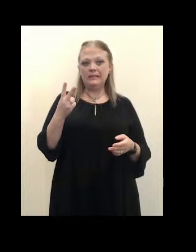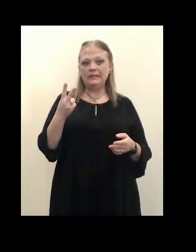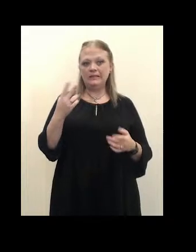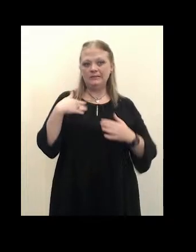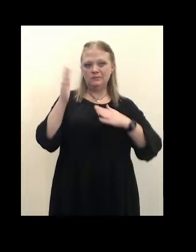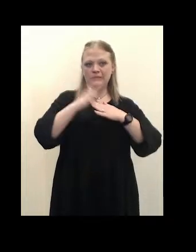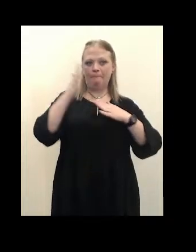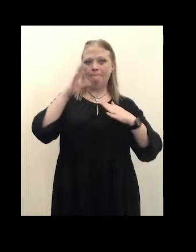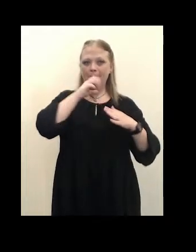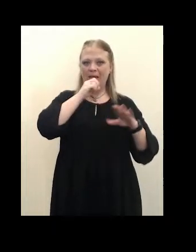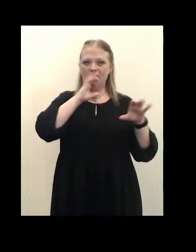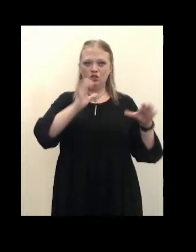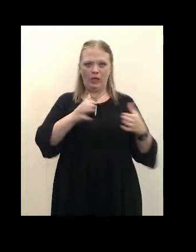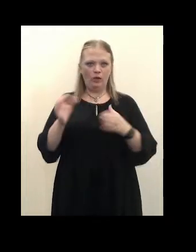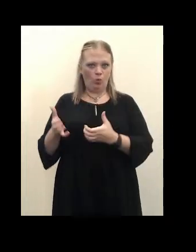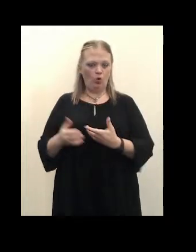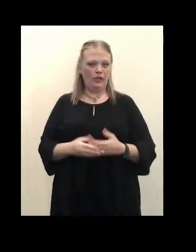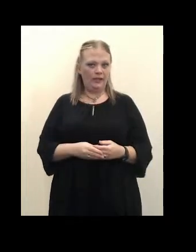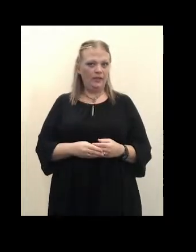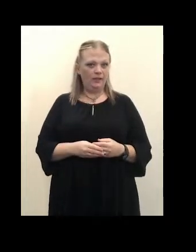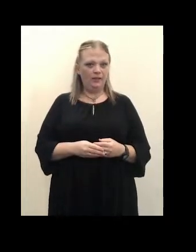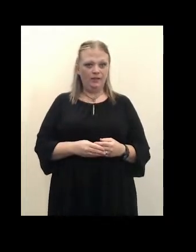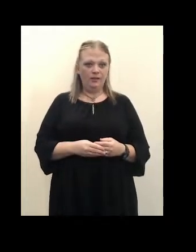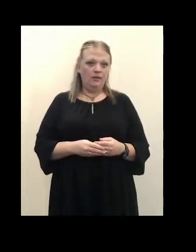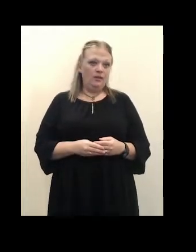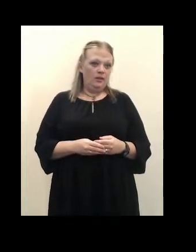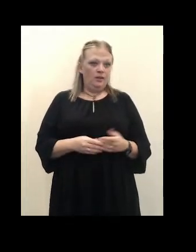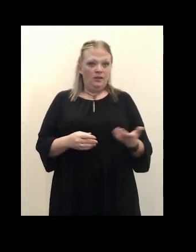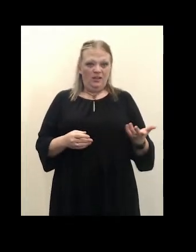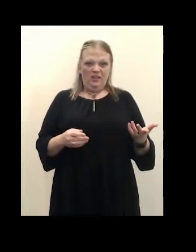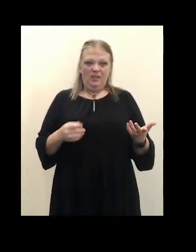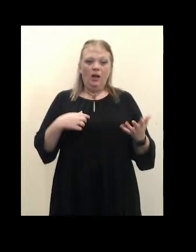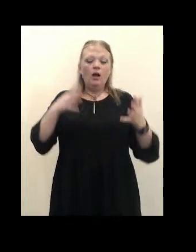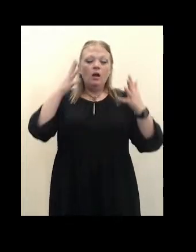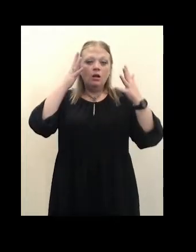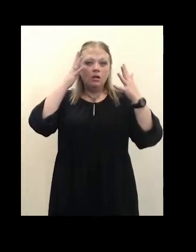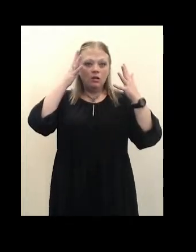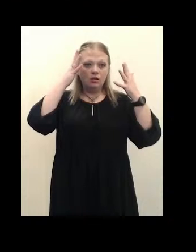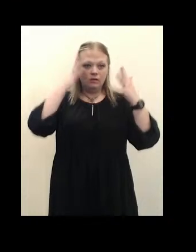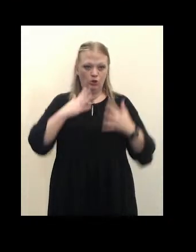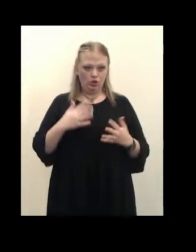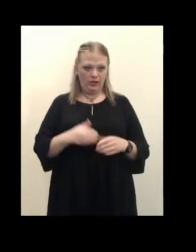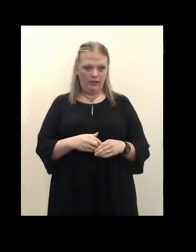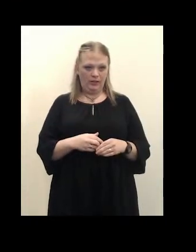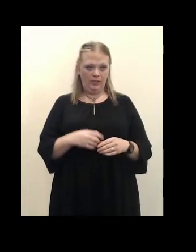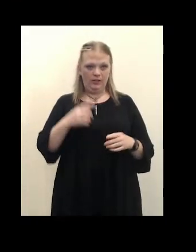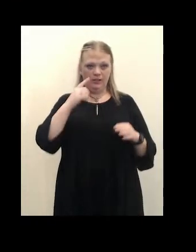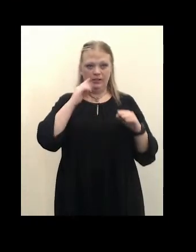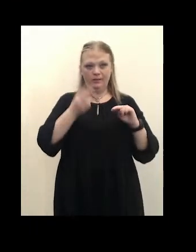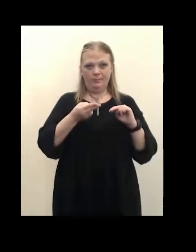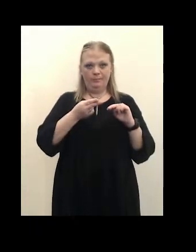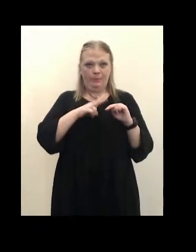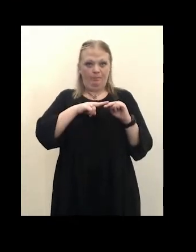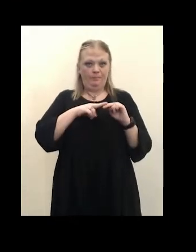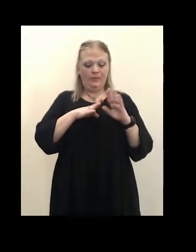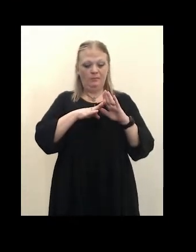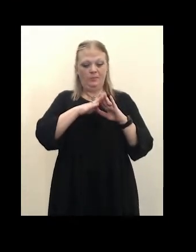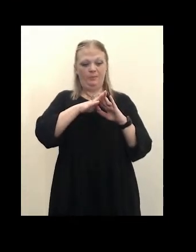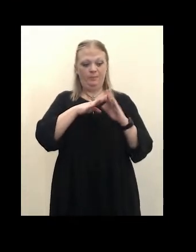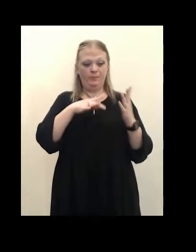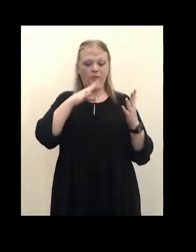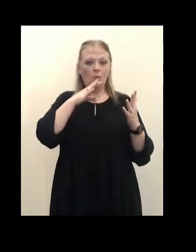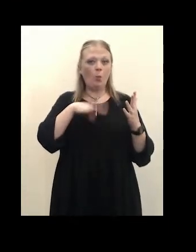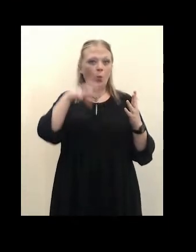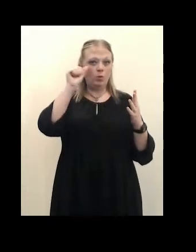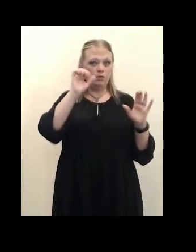category, and we have seen, unfortunately, an uptick in the older age categories. They were